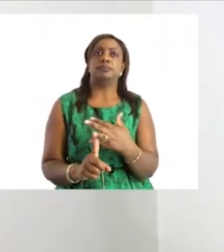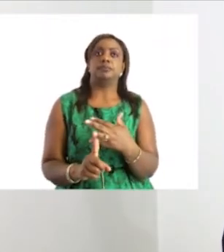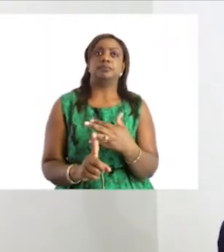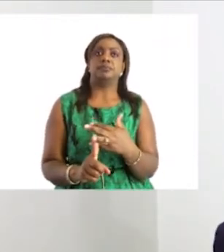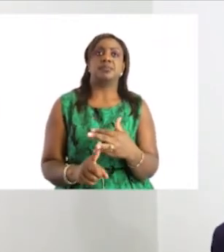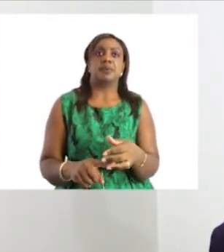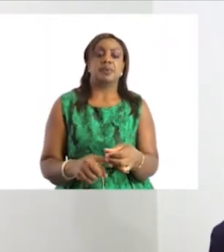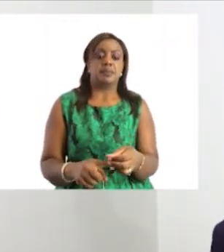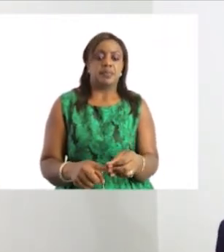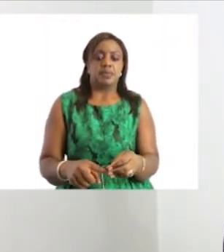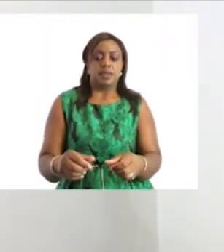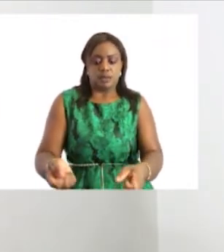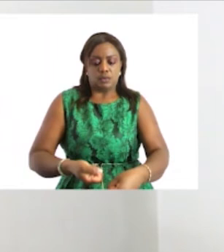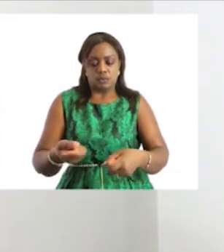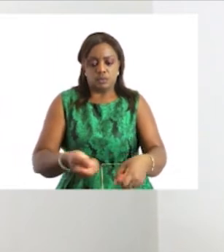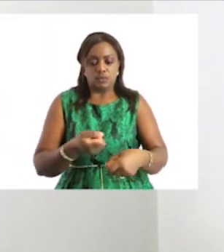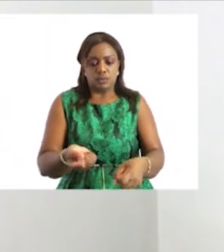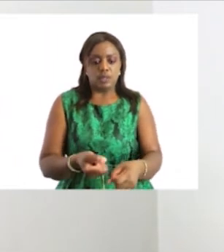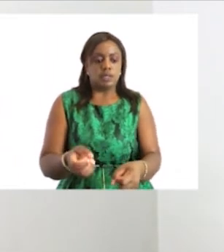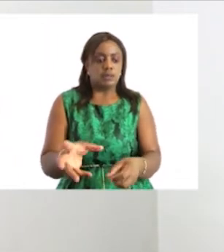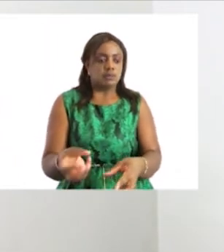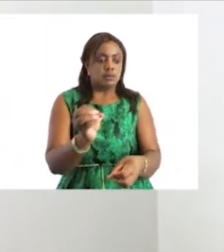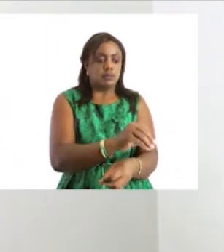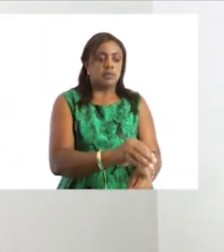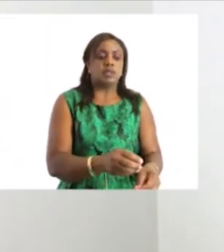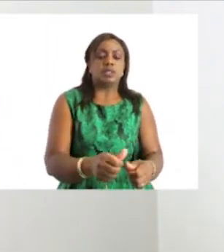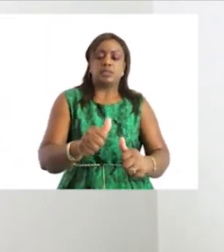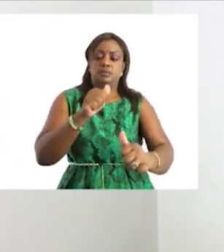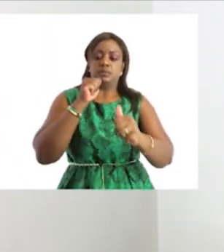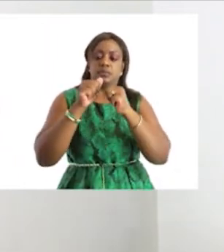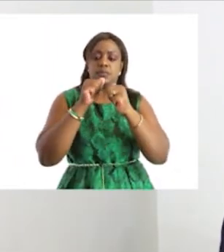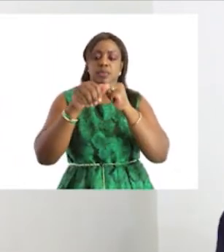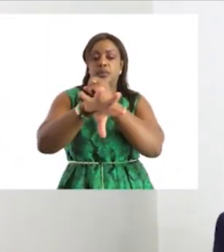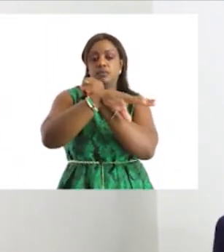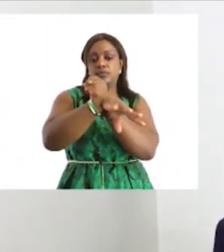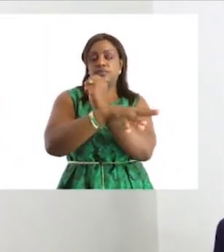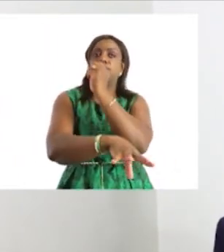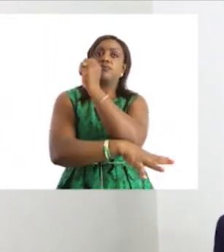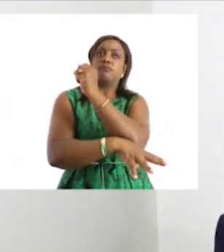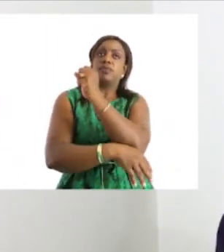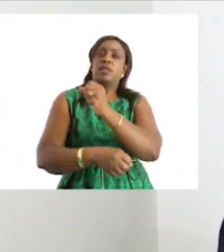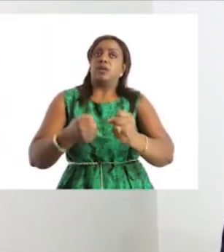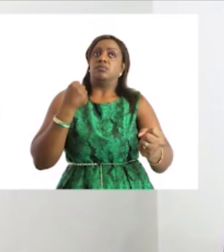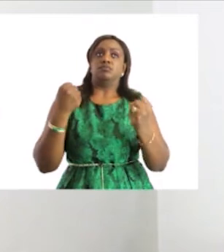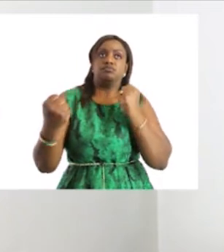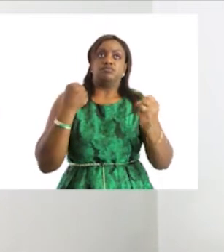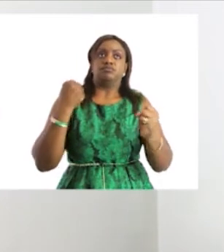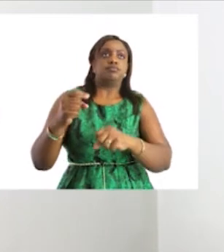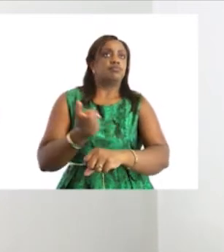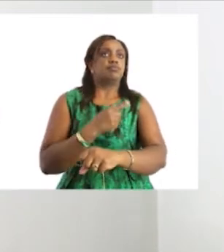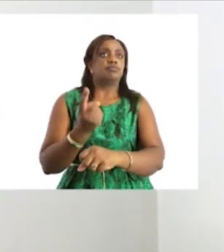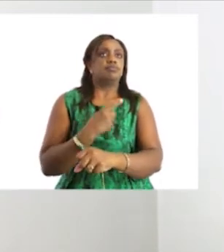to bury garden refuse, to practice eating healthy, exercise on a regular, bath